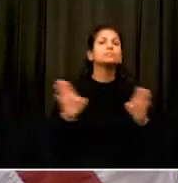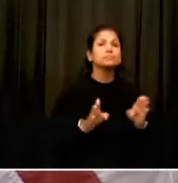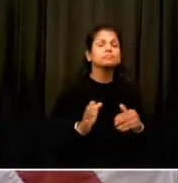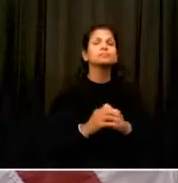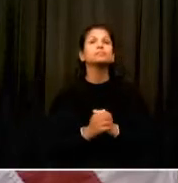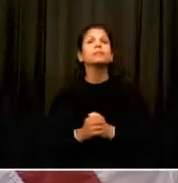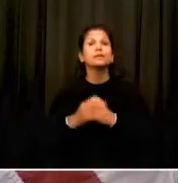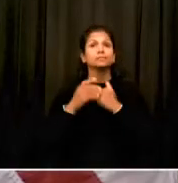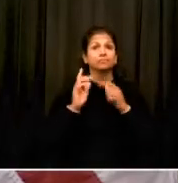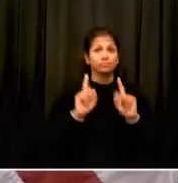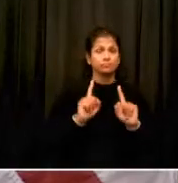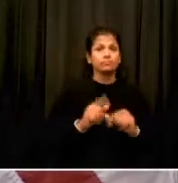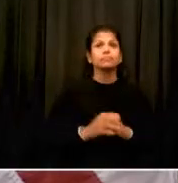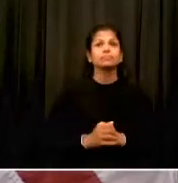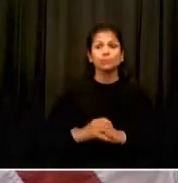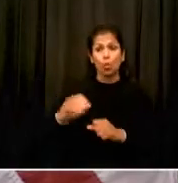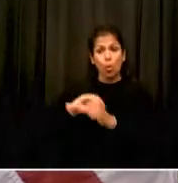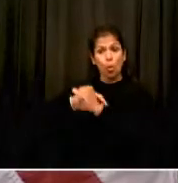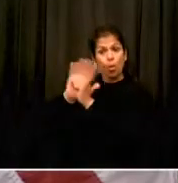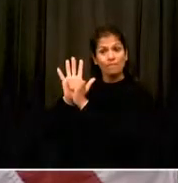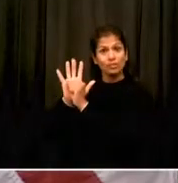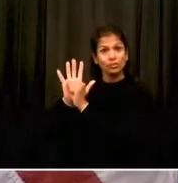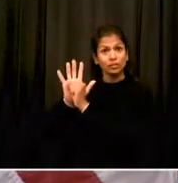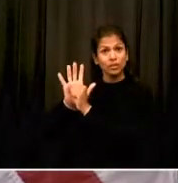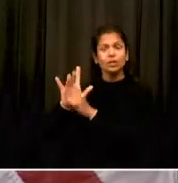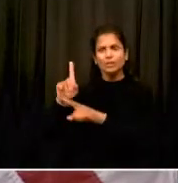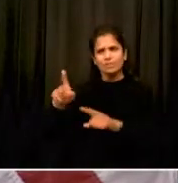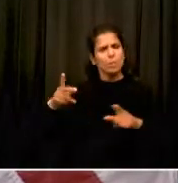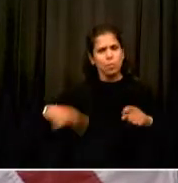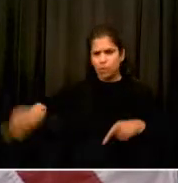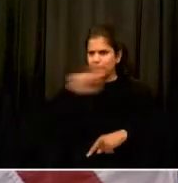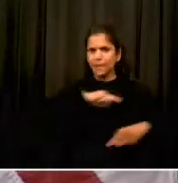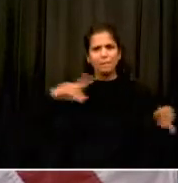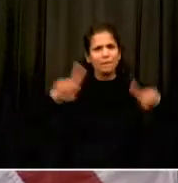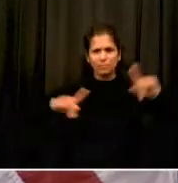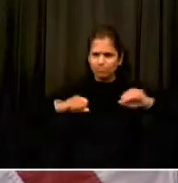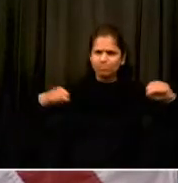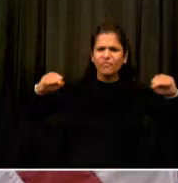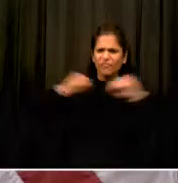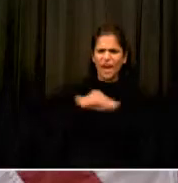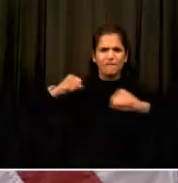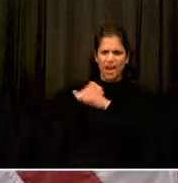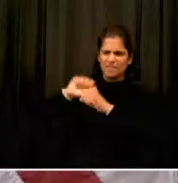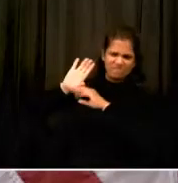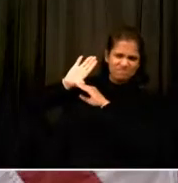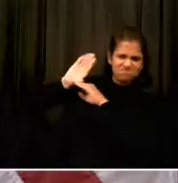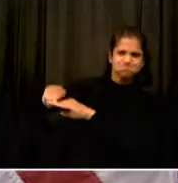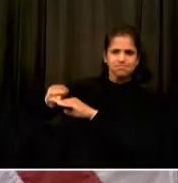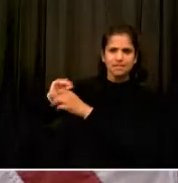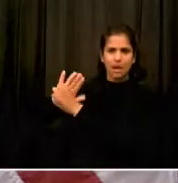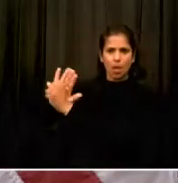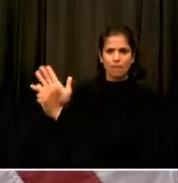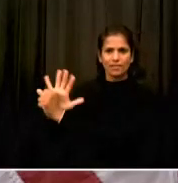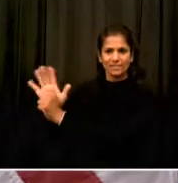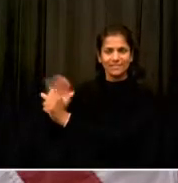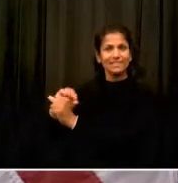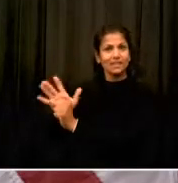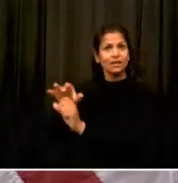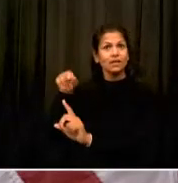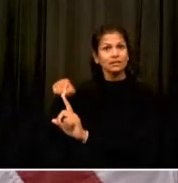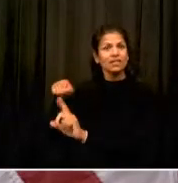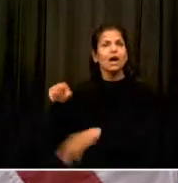tools that we need to keep doing that. And one of the biggest pieces of the equation is our test and trace program. You're going to hear a lot more about test and trace in a few